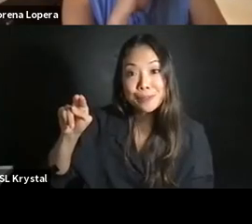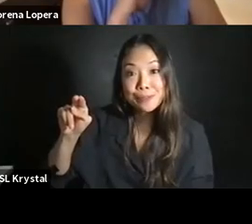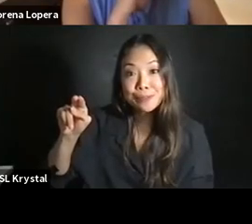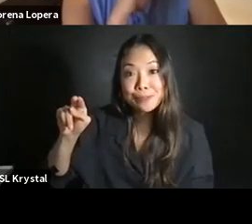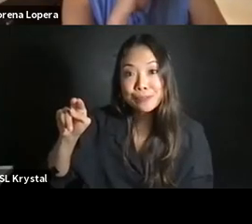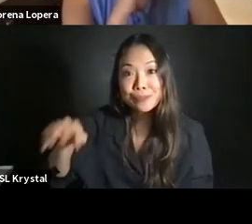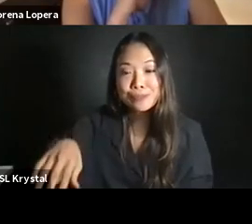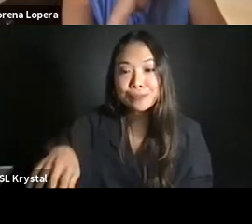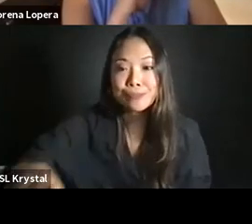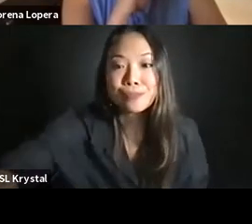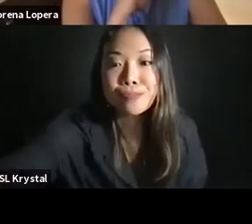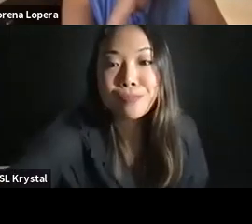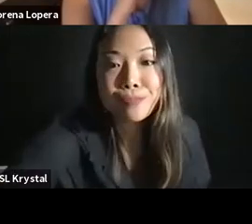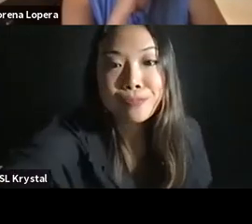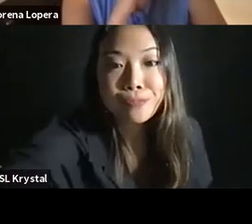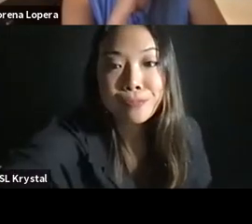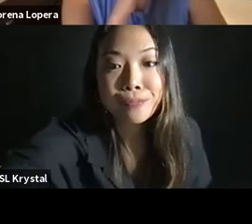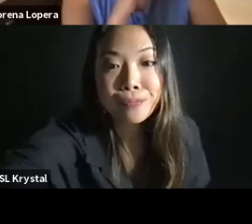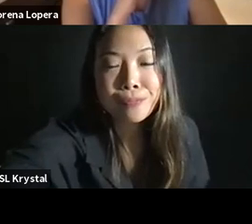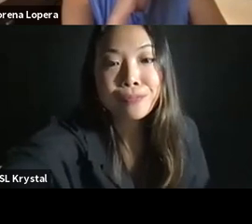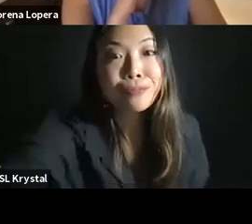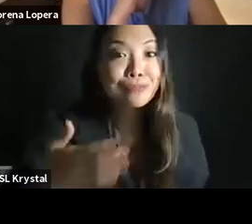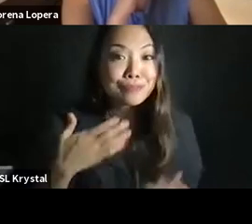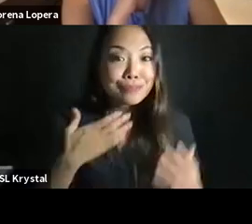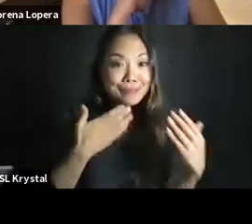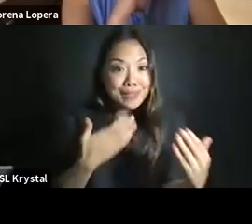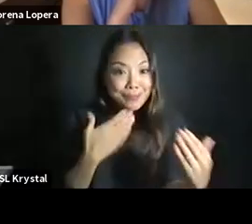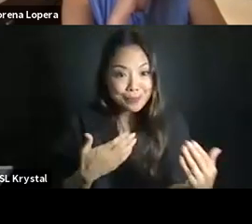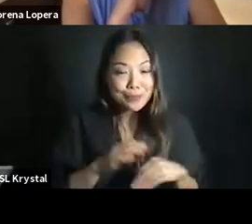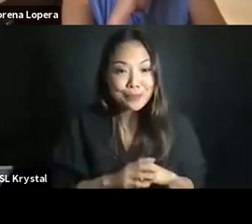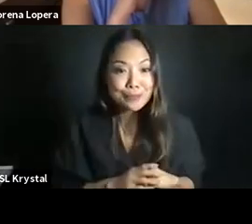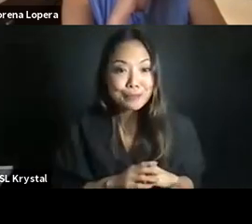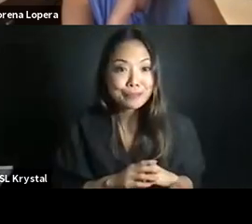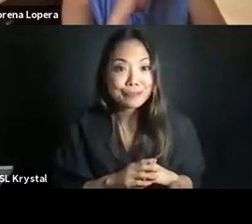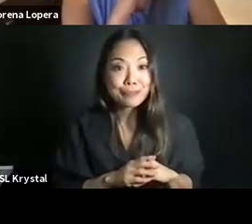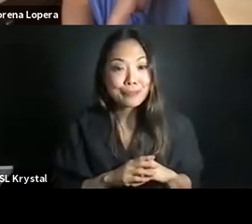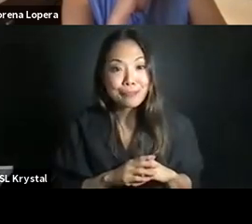thank you thank you um um first off i want to um